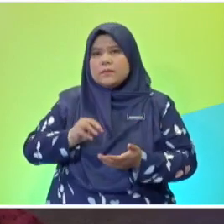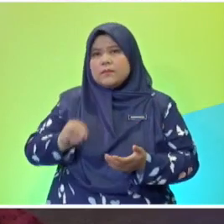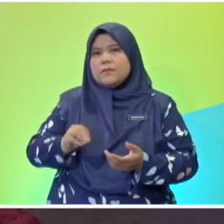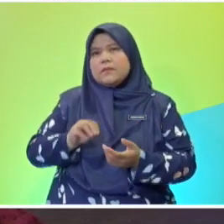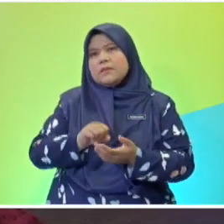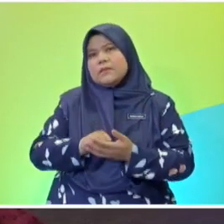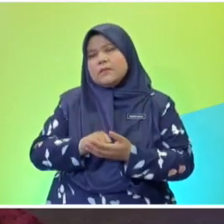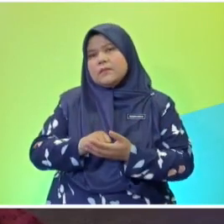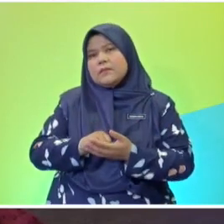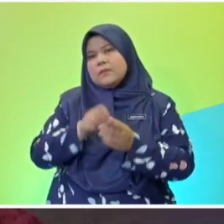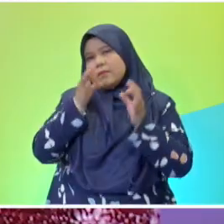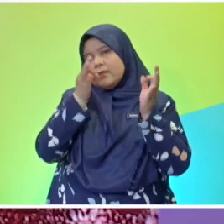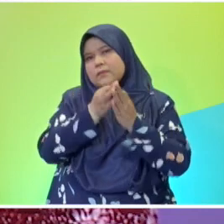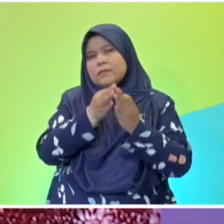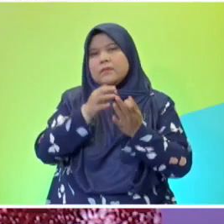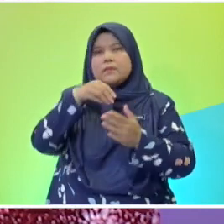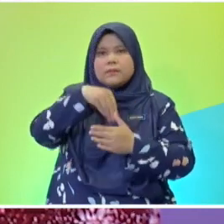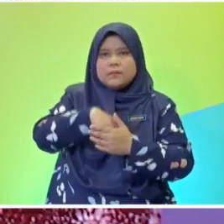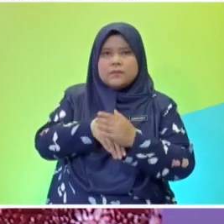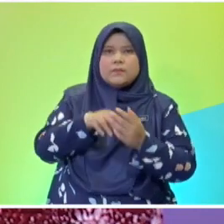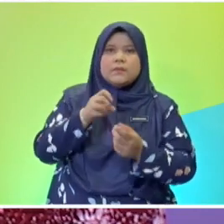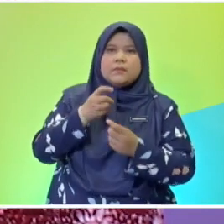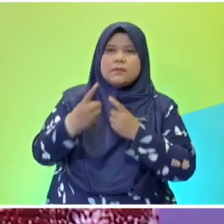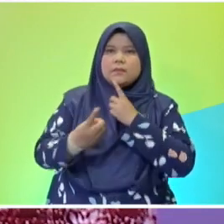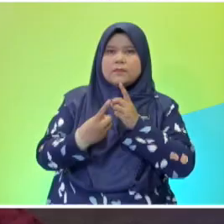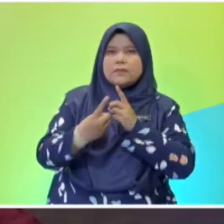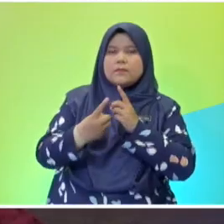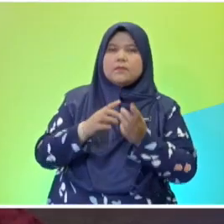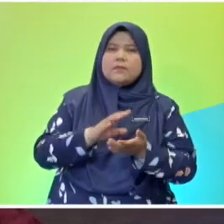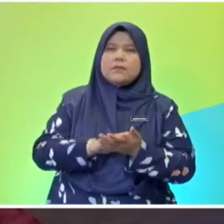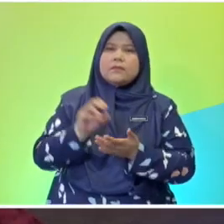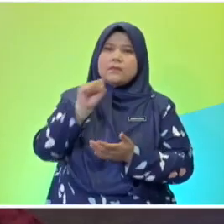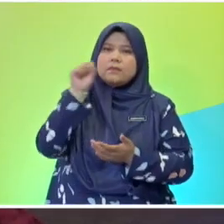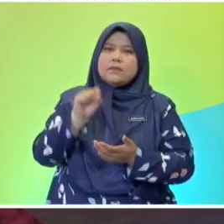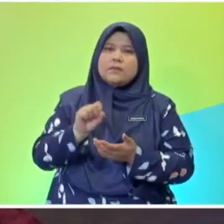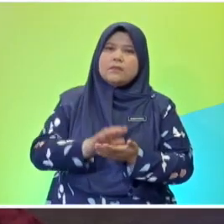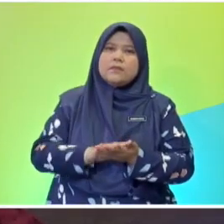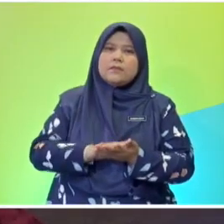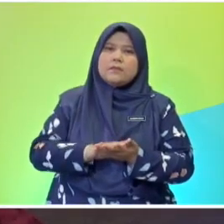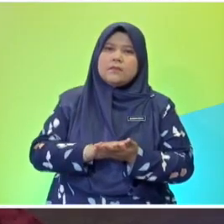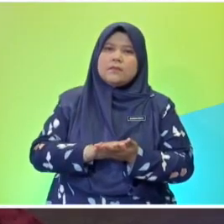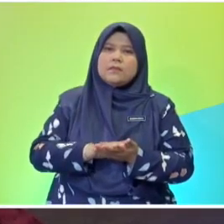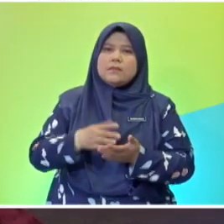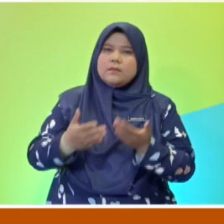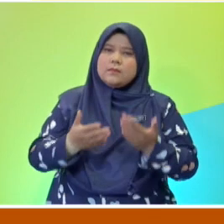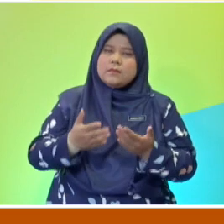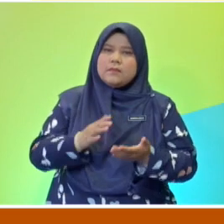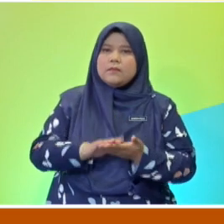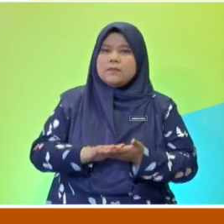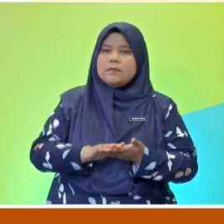should focus in order to write their response? I would say hobby is a keyword, a new